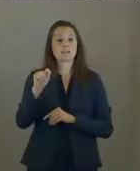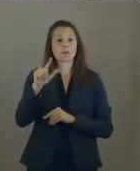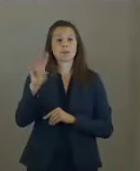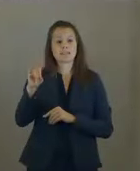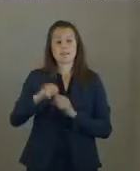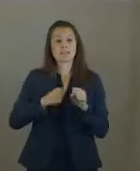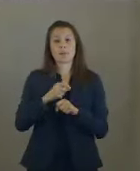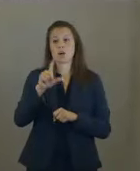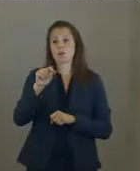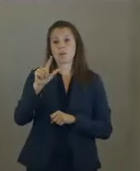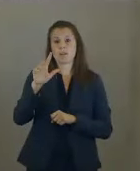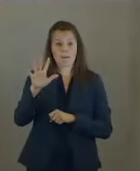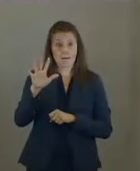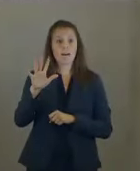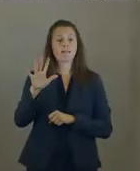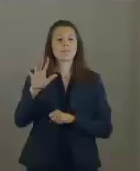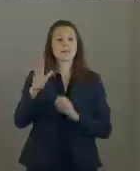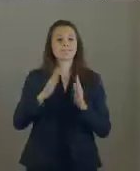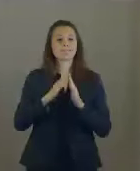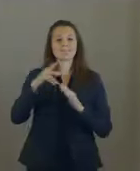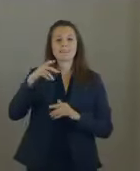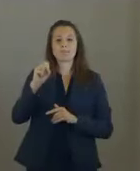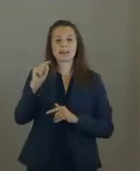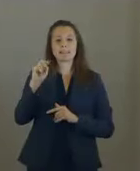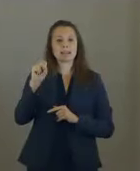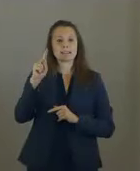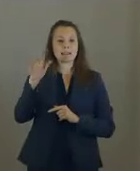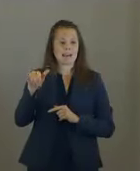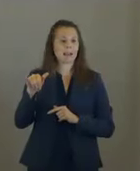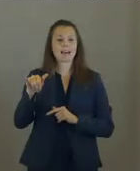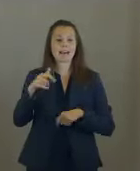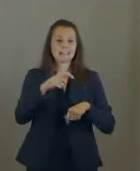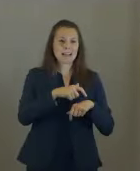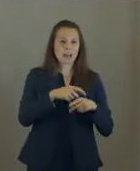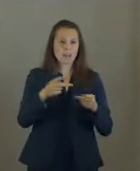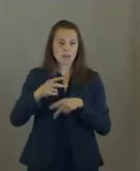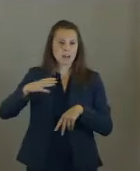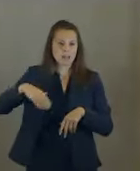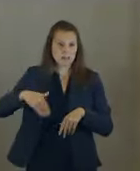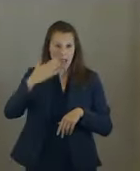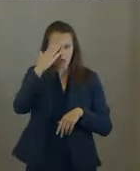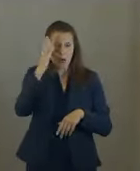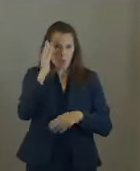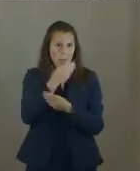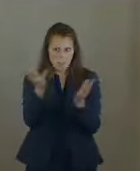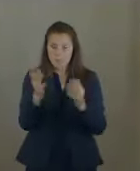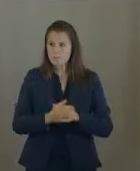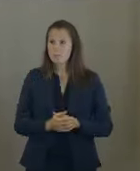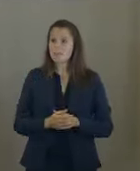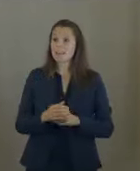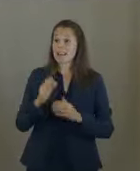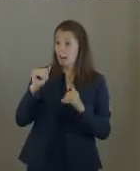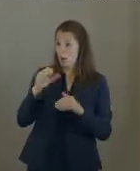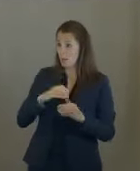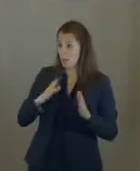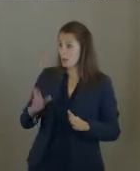27th, 2025, in Petoskey at a time and a location to be determined. Also, commissioners, I hope that I will see